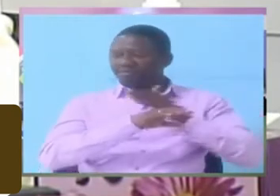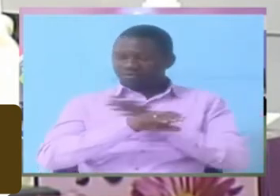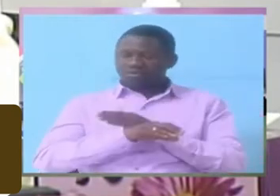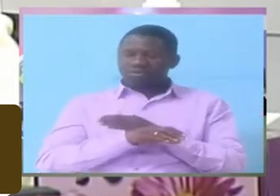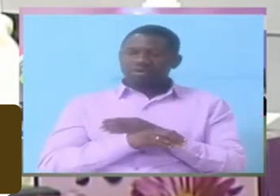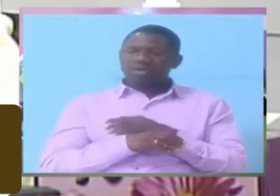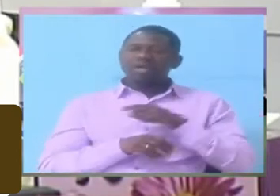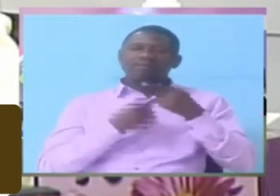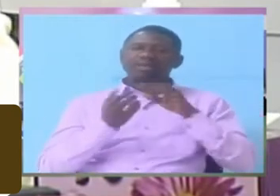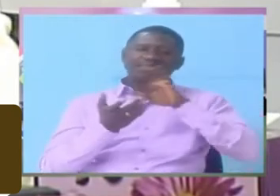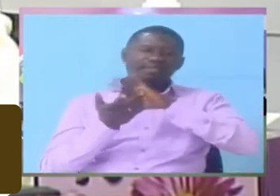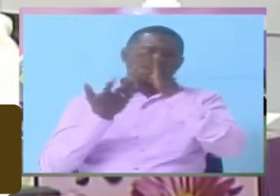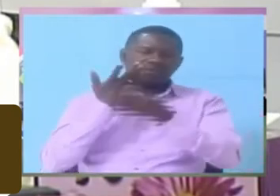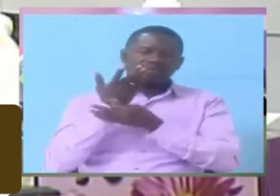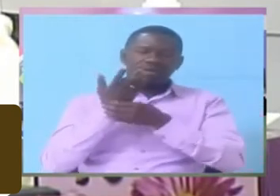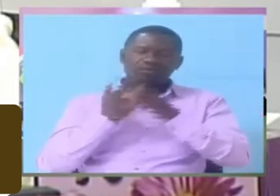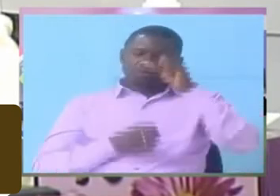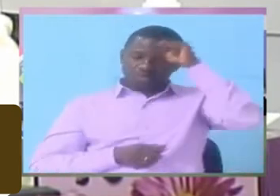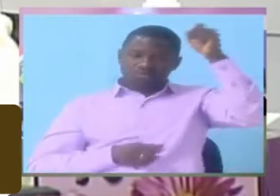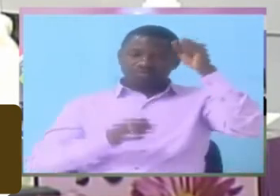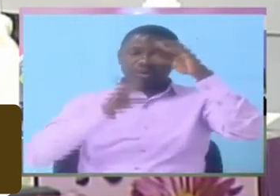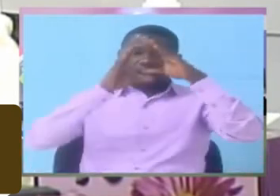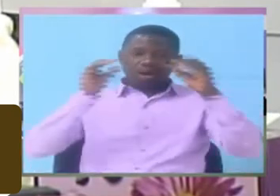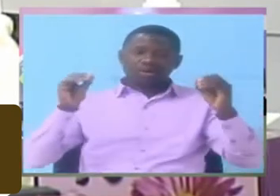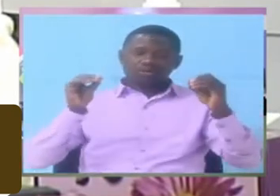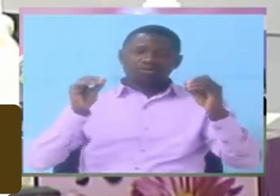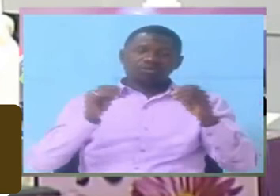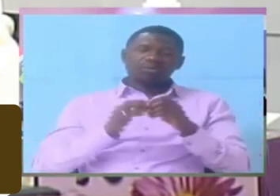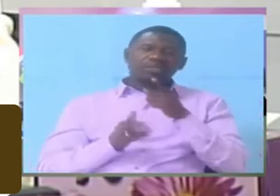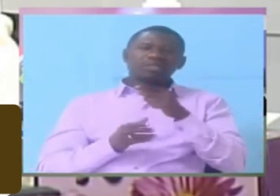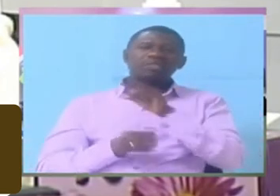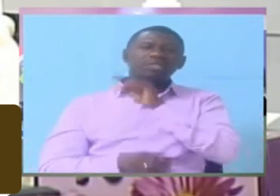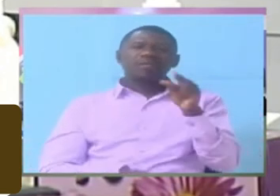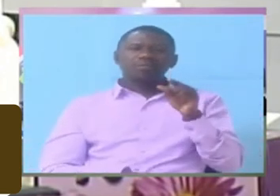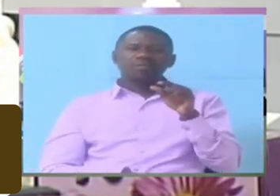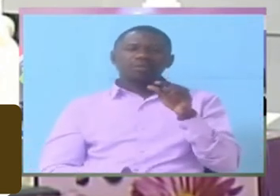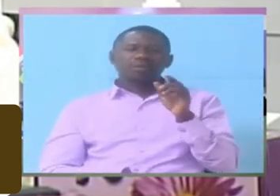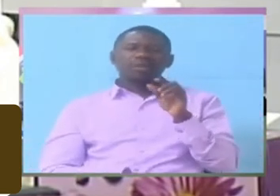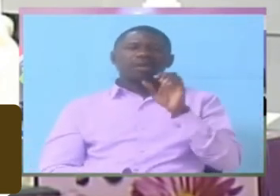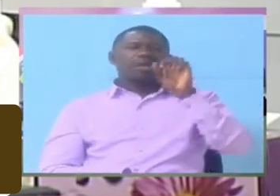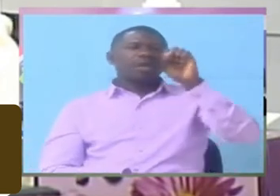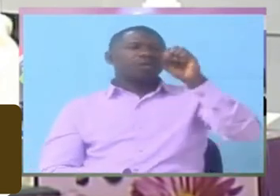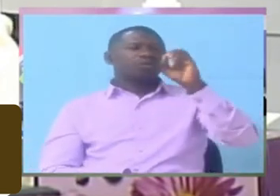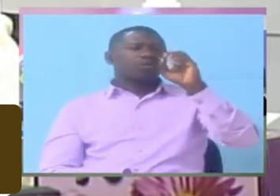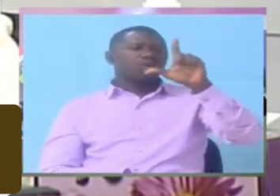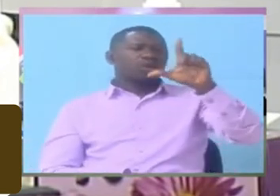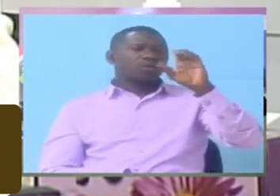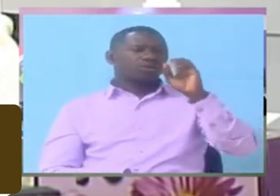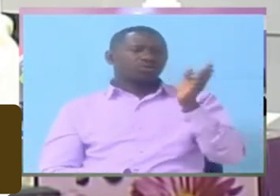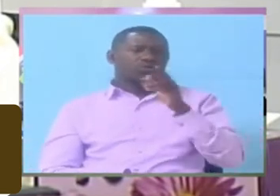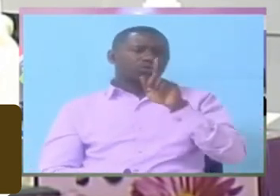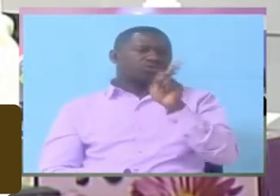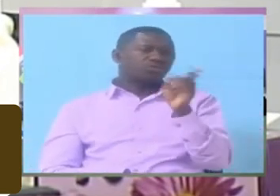and transfer to the state house. Inata sound kata state house the solo jiba e ka fay solo jiba. I